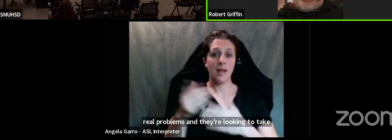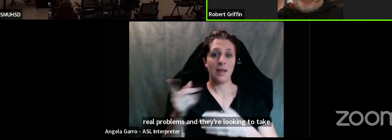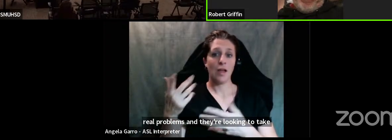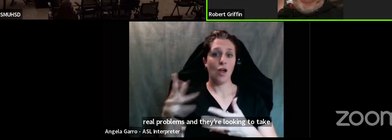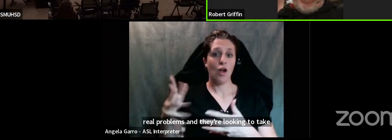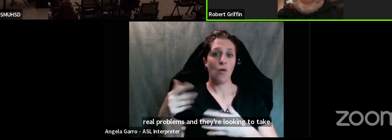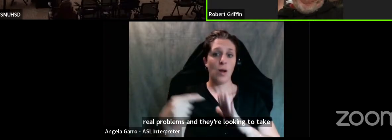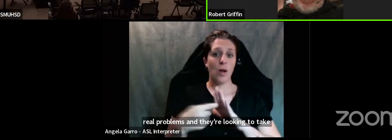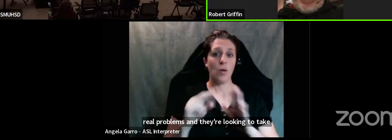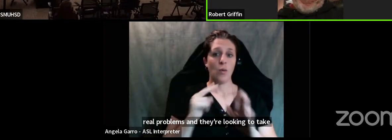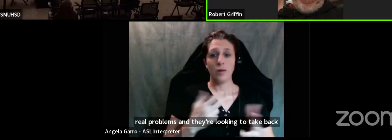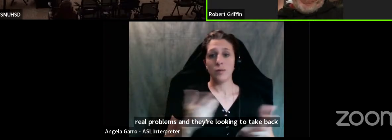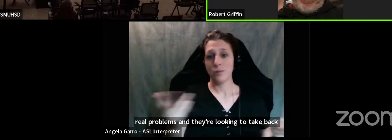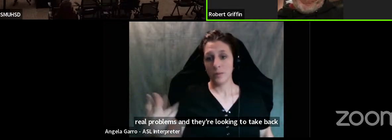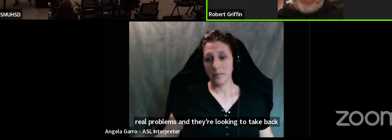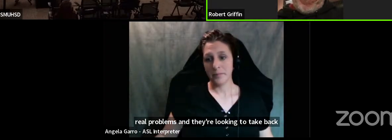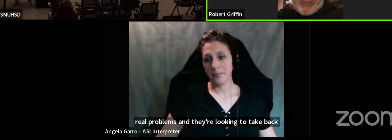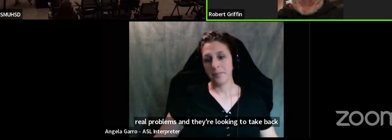So.